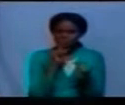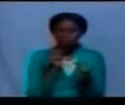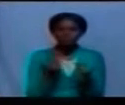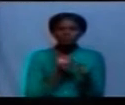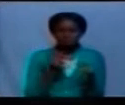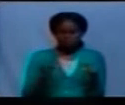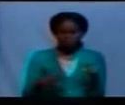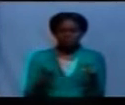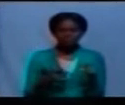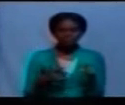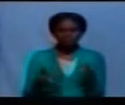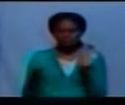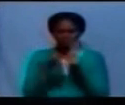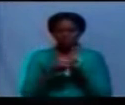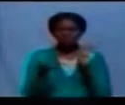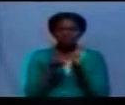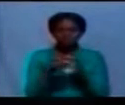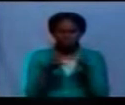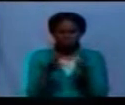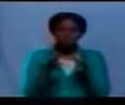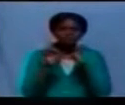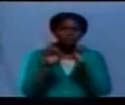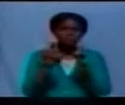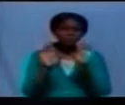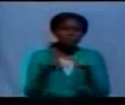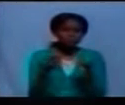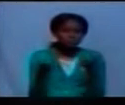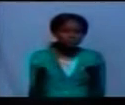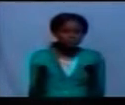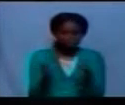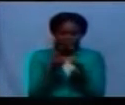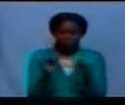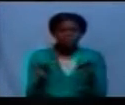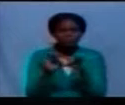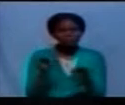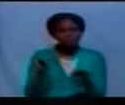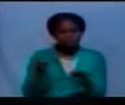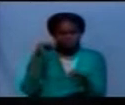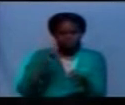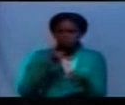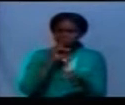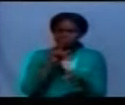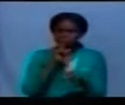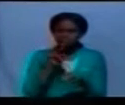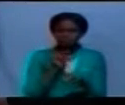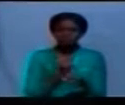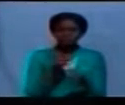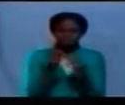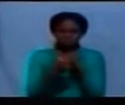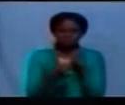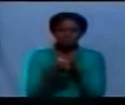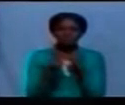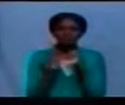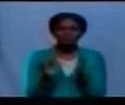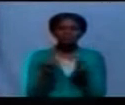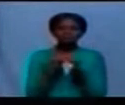in a very negative way. Definitely, we feel. I think lack of education is a key component. That's why, I think, as the Bank Association of Zambia, working with the Bank